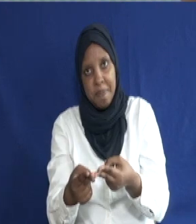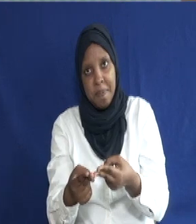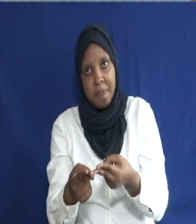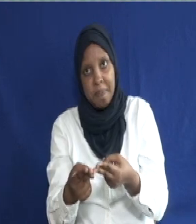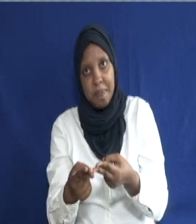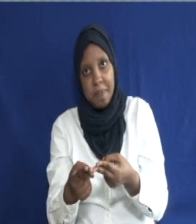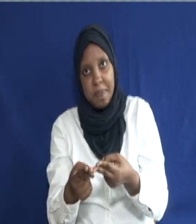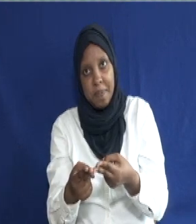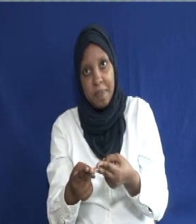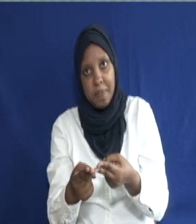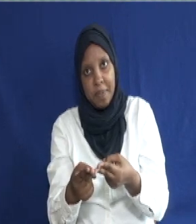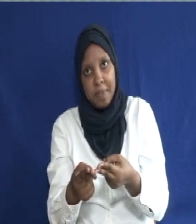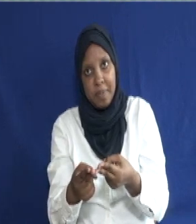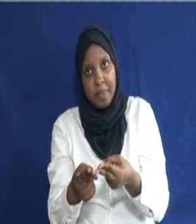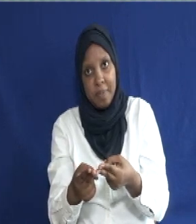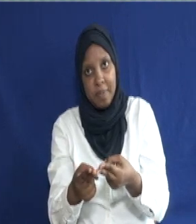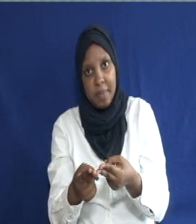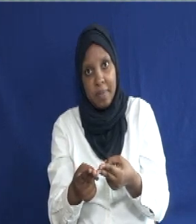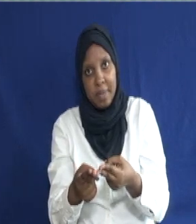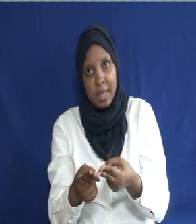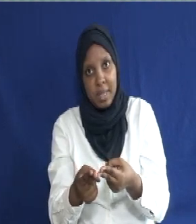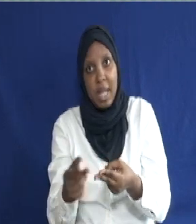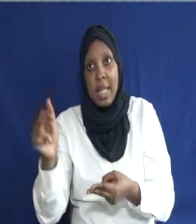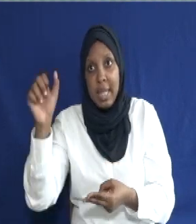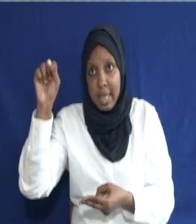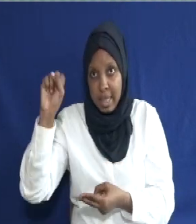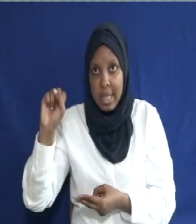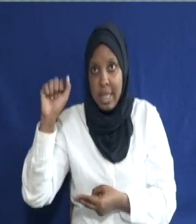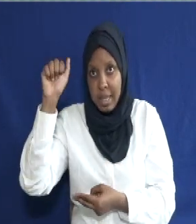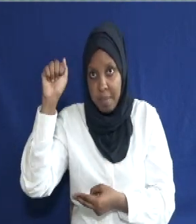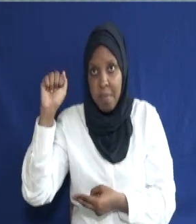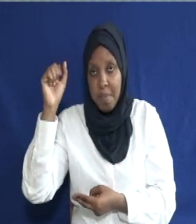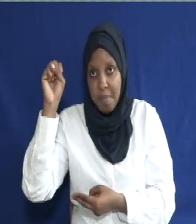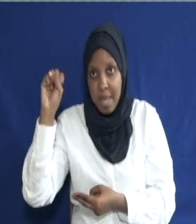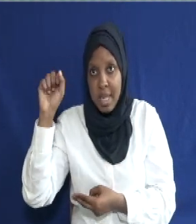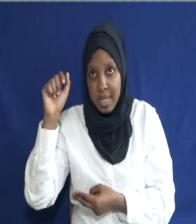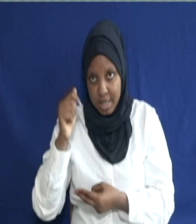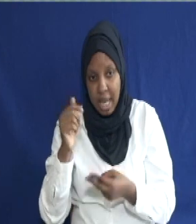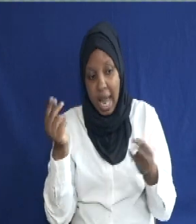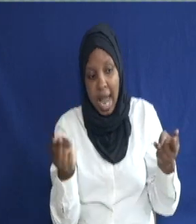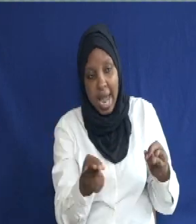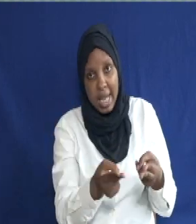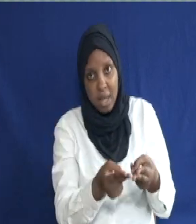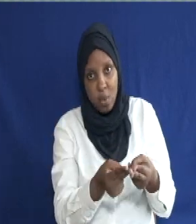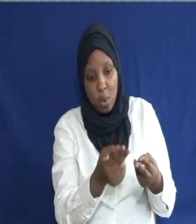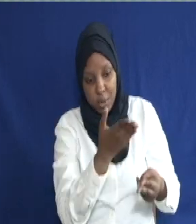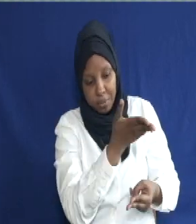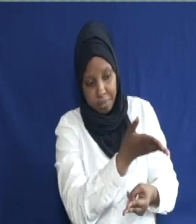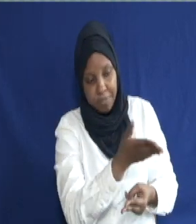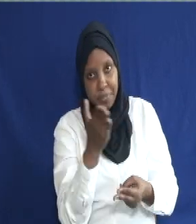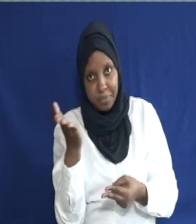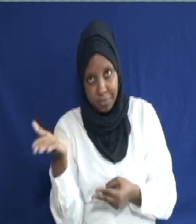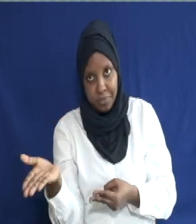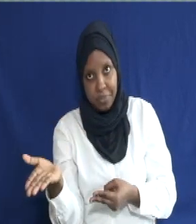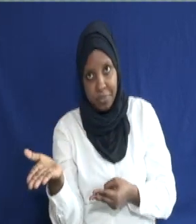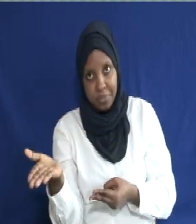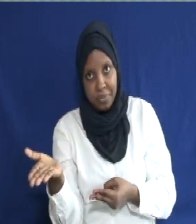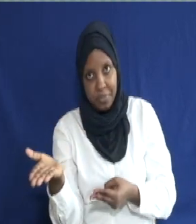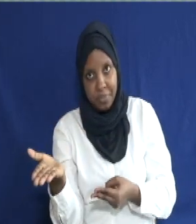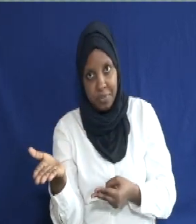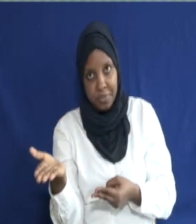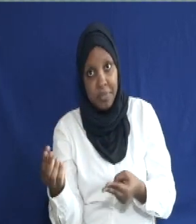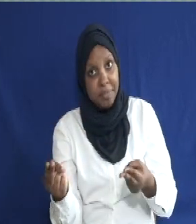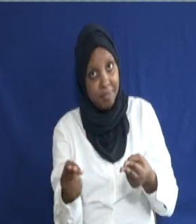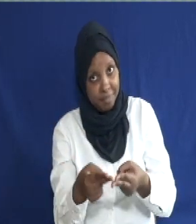it means if the bases are equal, the 10, those are 10, here is 10 and here 10, then x here should be equal